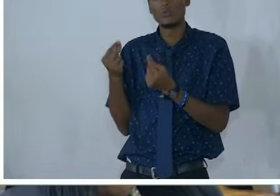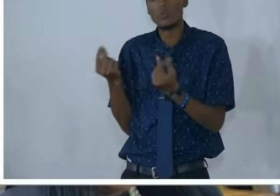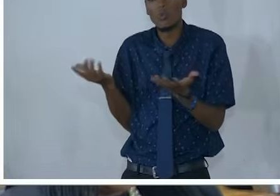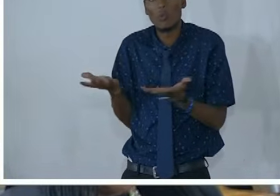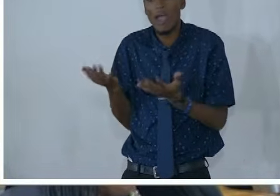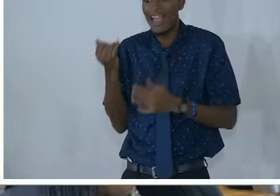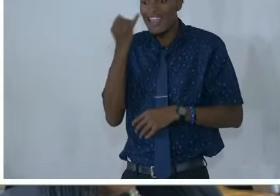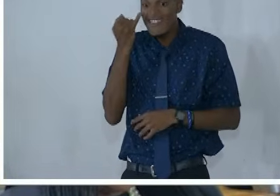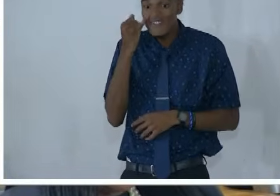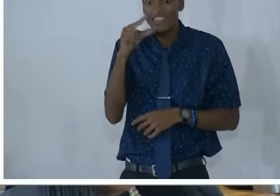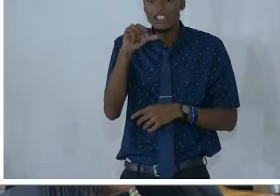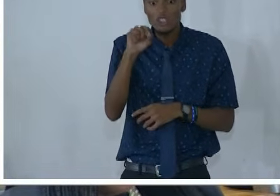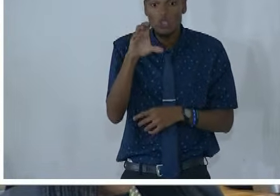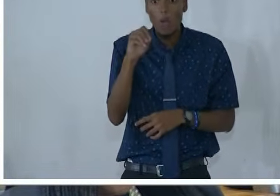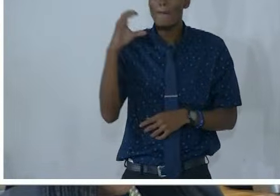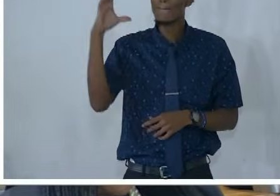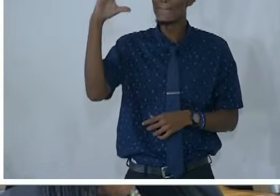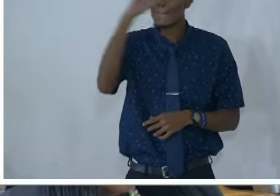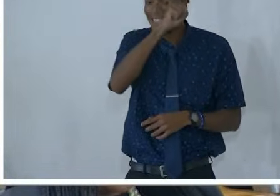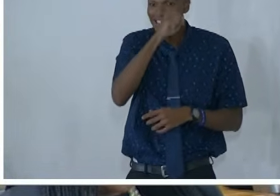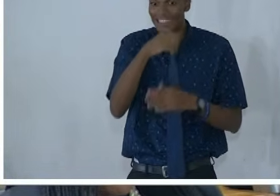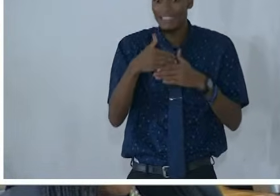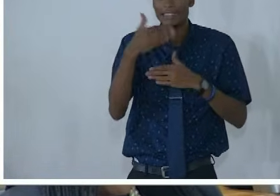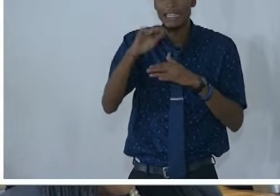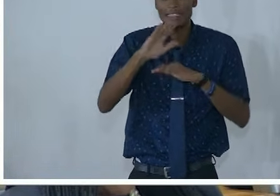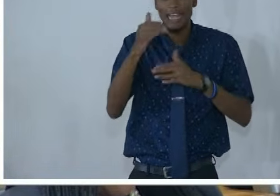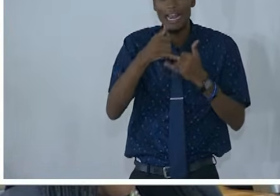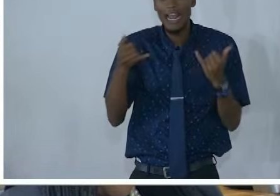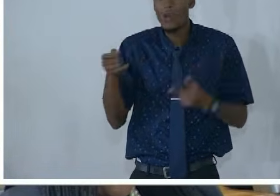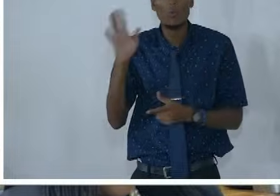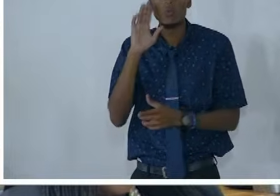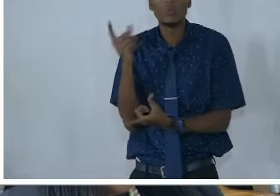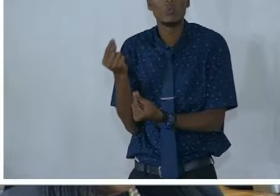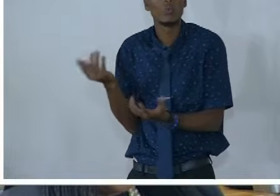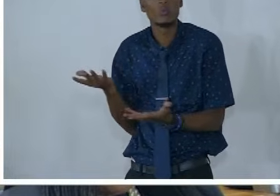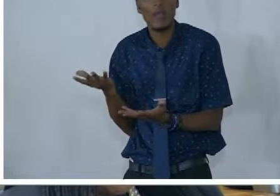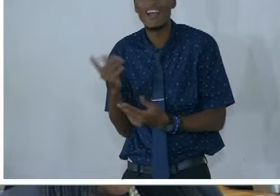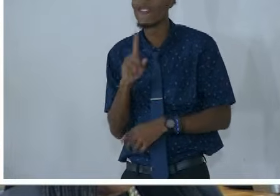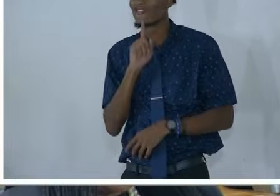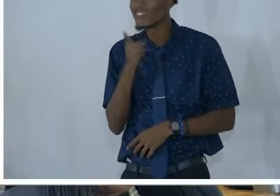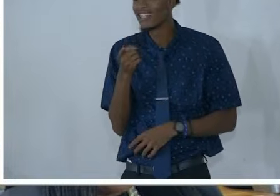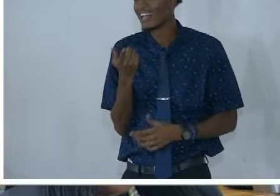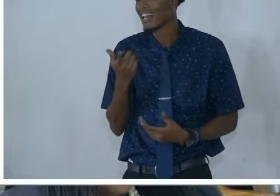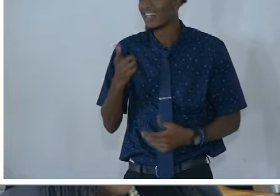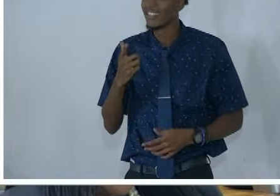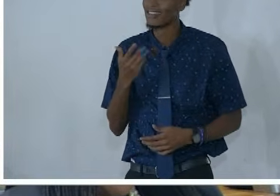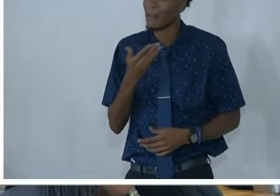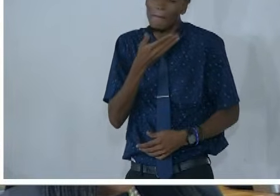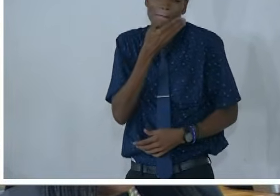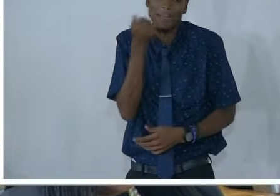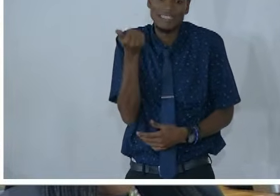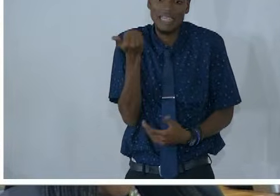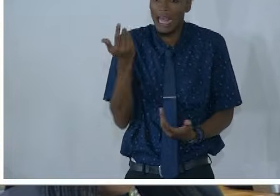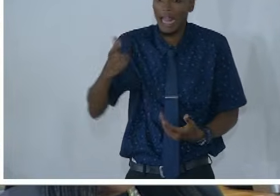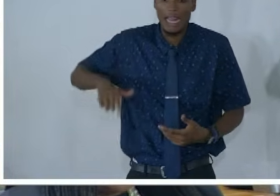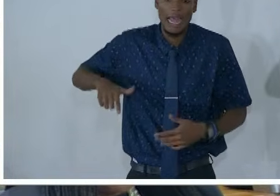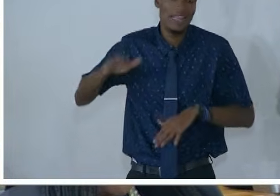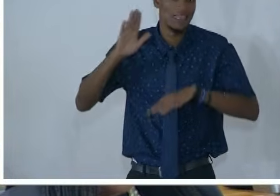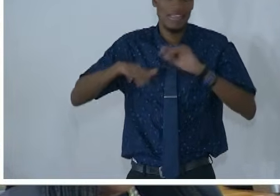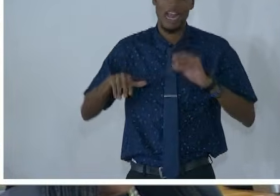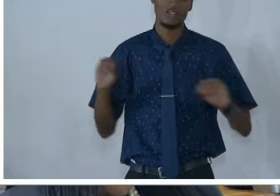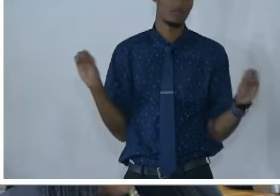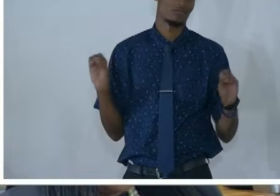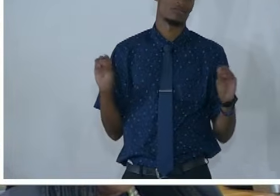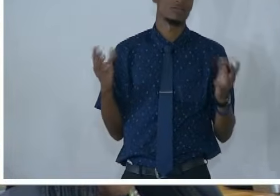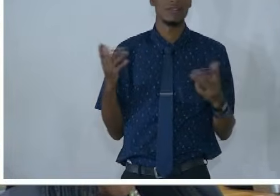next deadline. And, you know, they say better late than never. But I am happy to know that the Minister decided